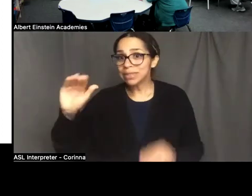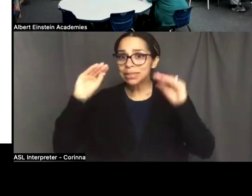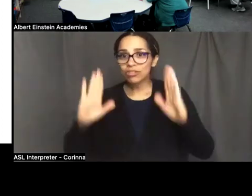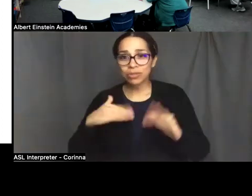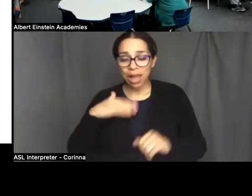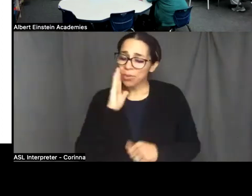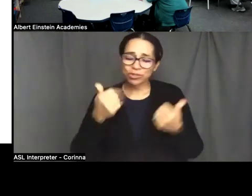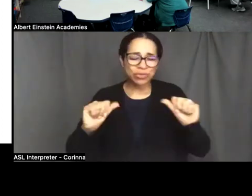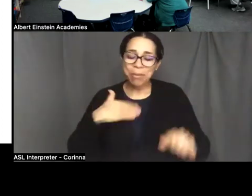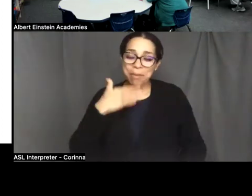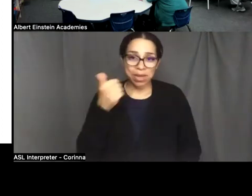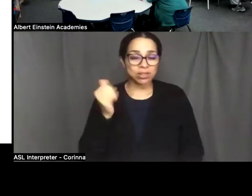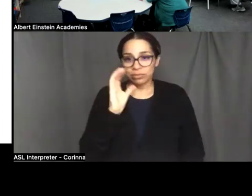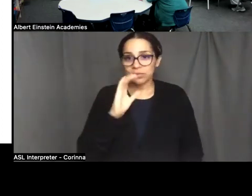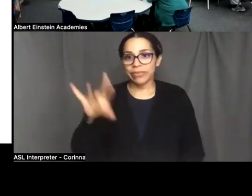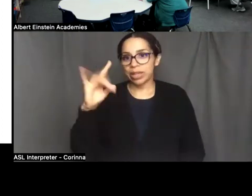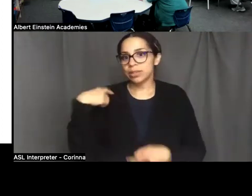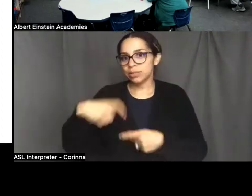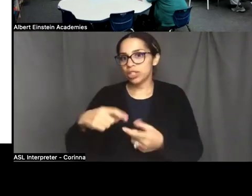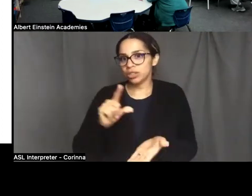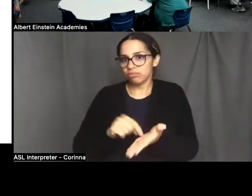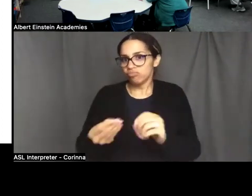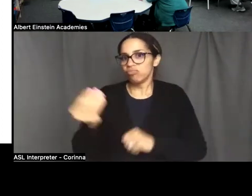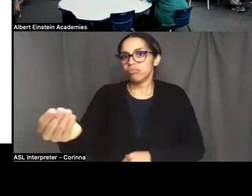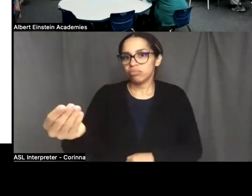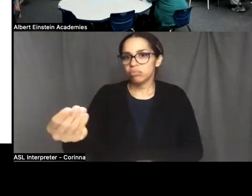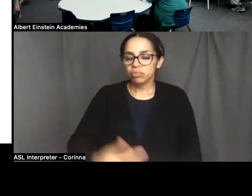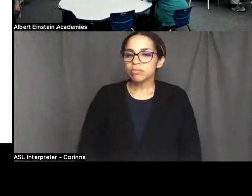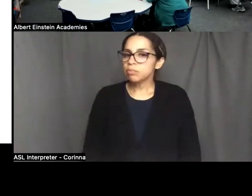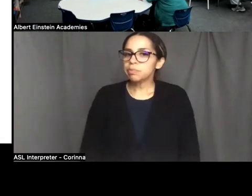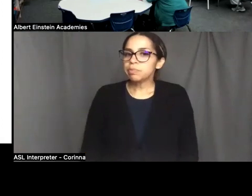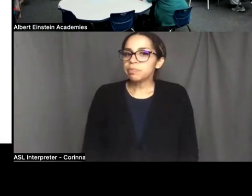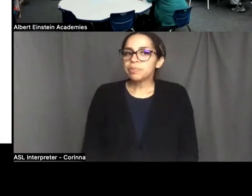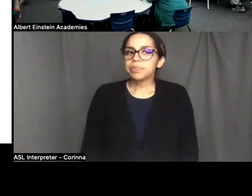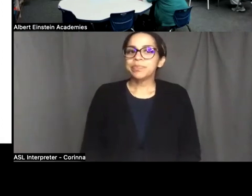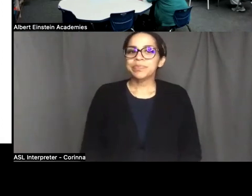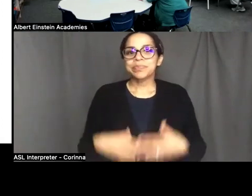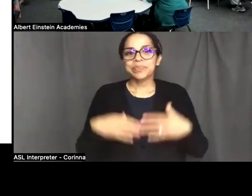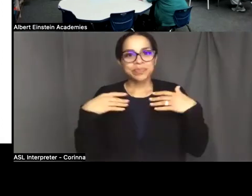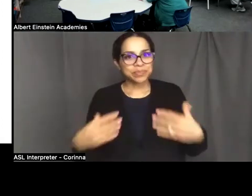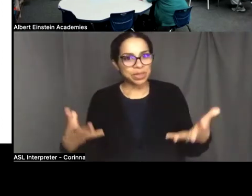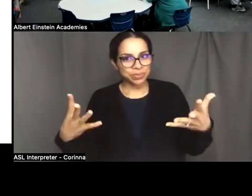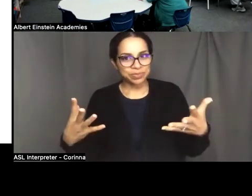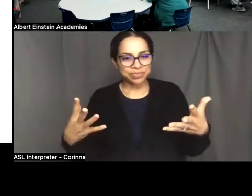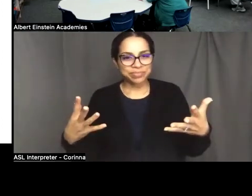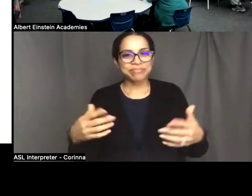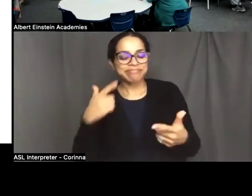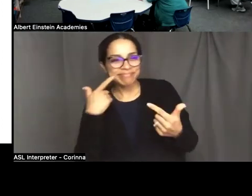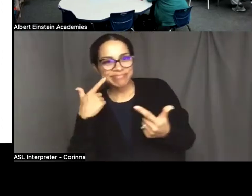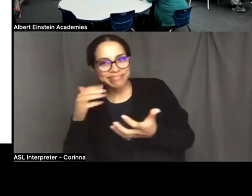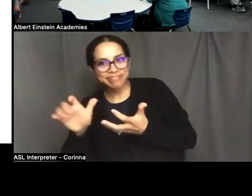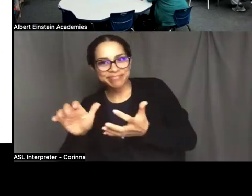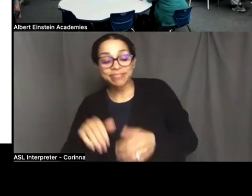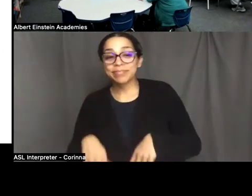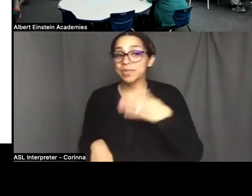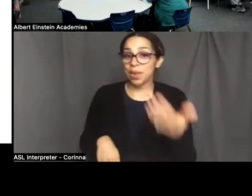the Spanish one for you. Thank you, Liz. So this is something, this is a guy, what's